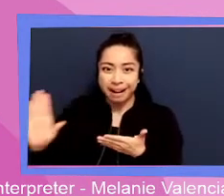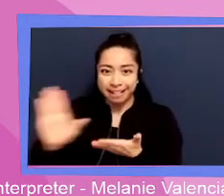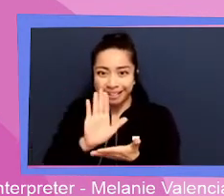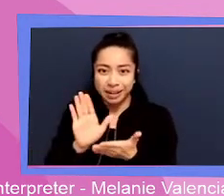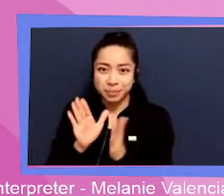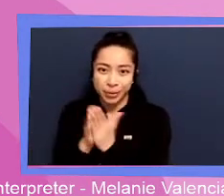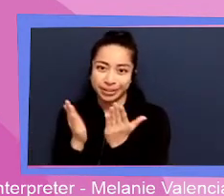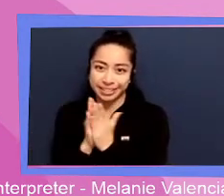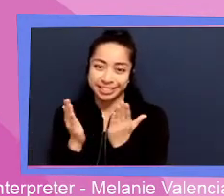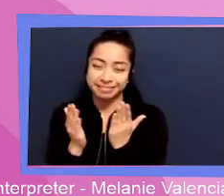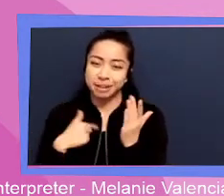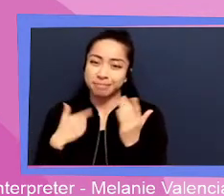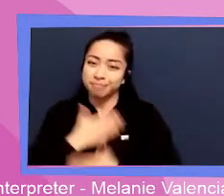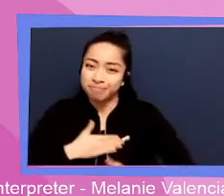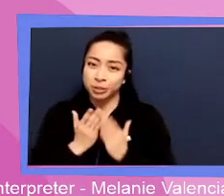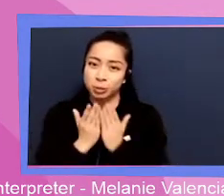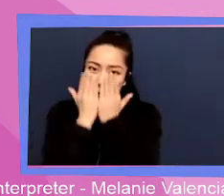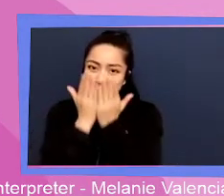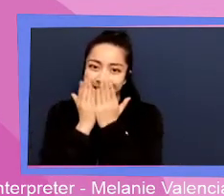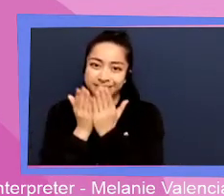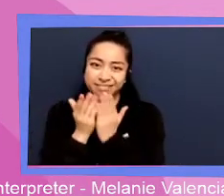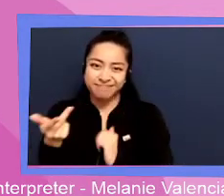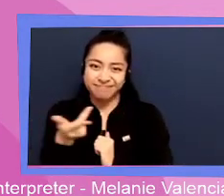and I'm excited for all future projects.